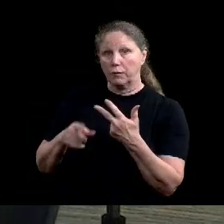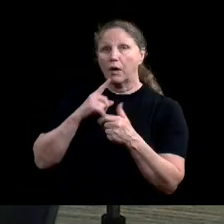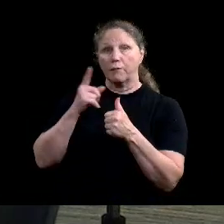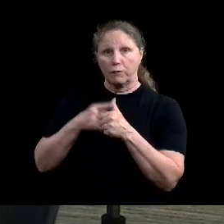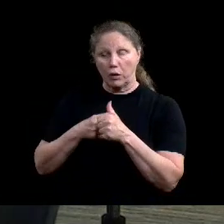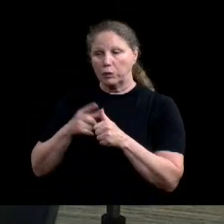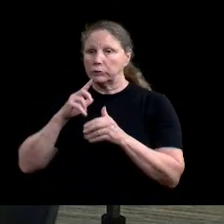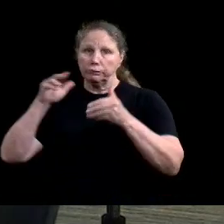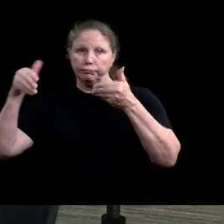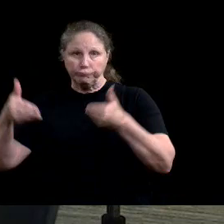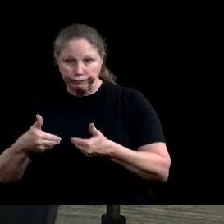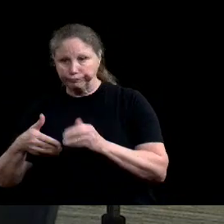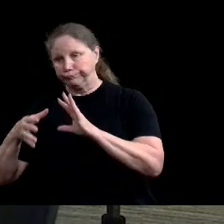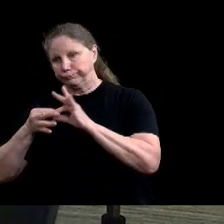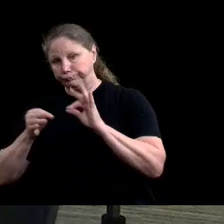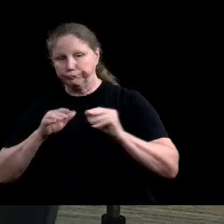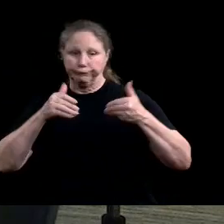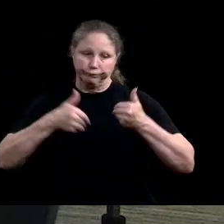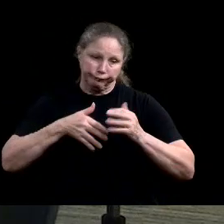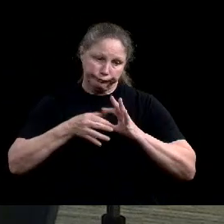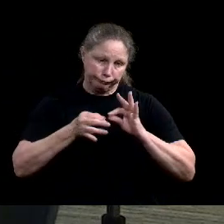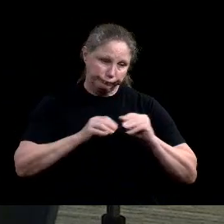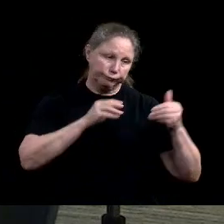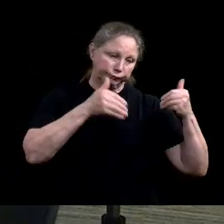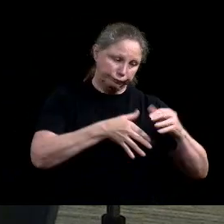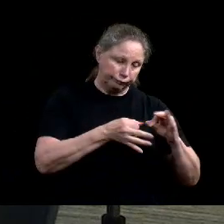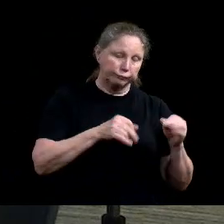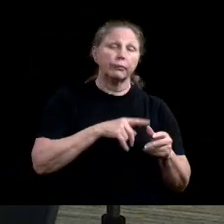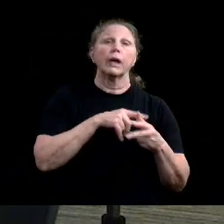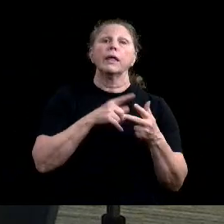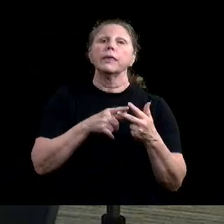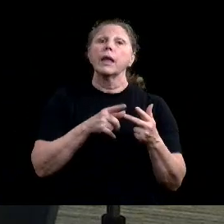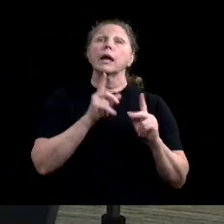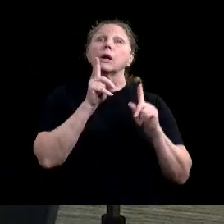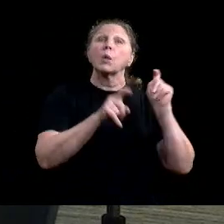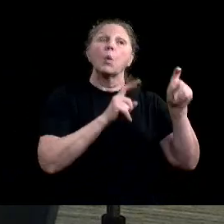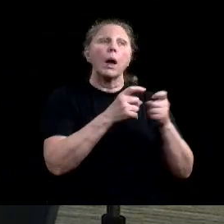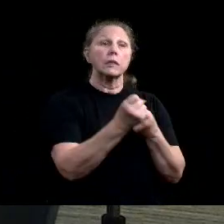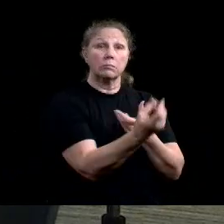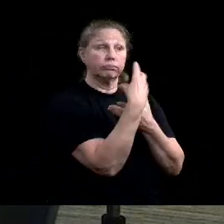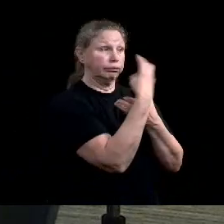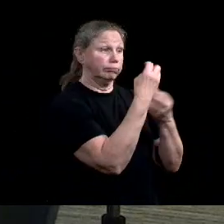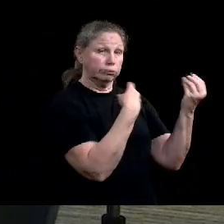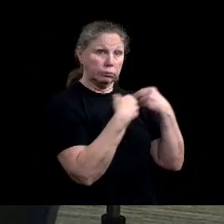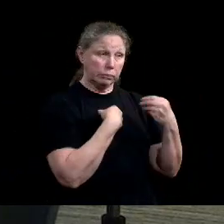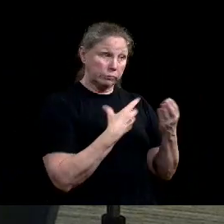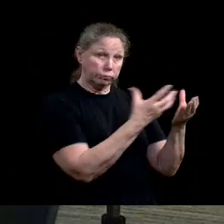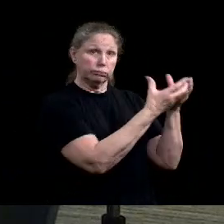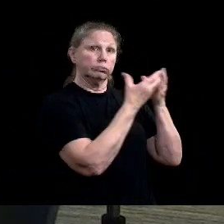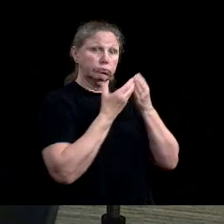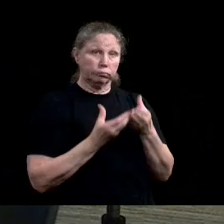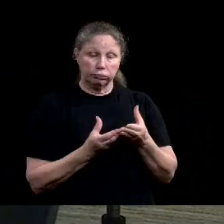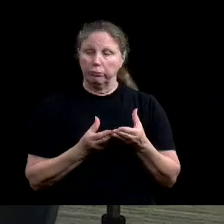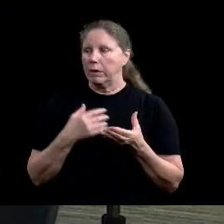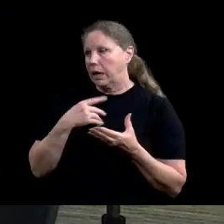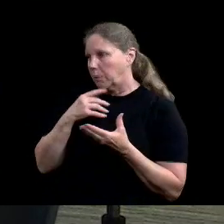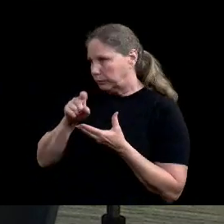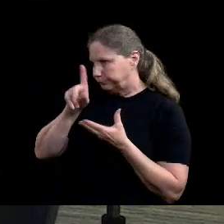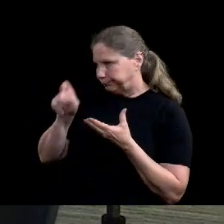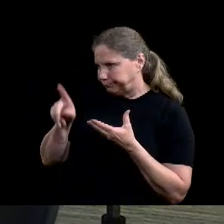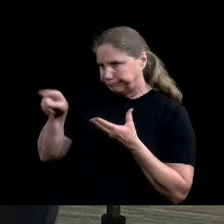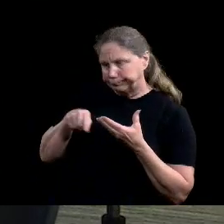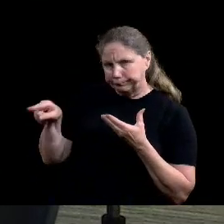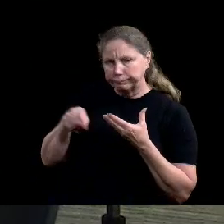read questions that we've gathered from across the community and that are quite frankly on people's minds. Following those questions,